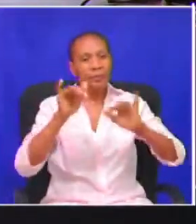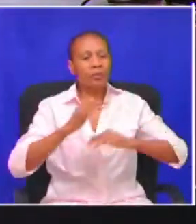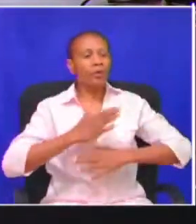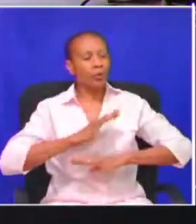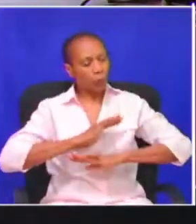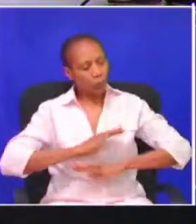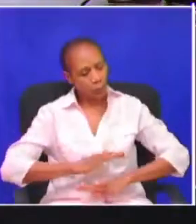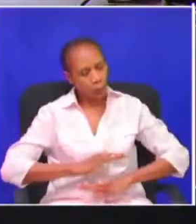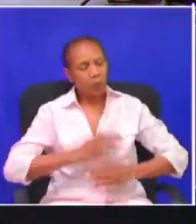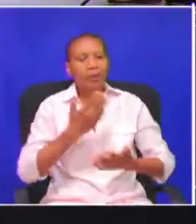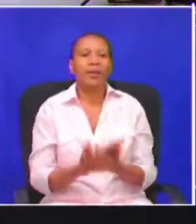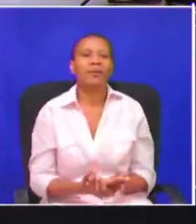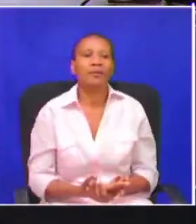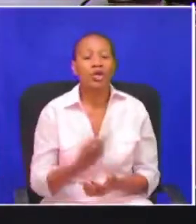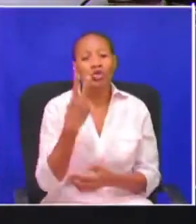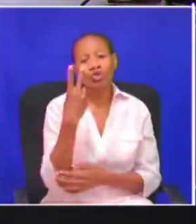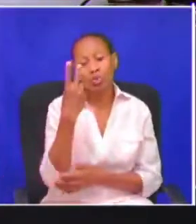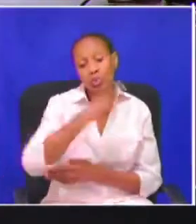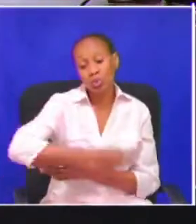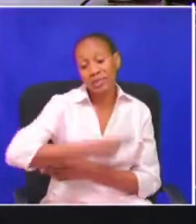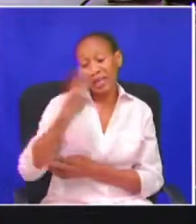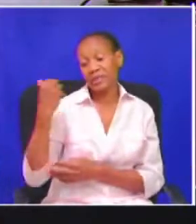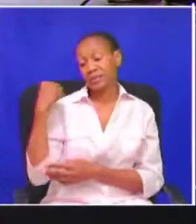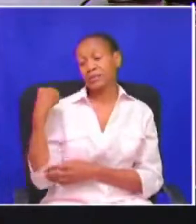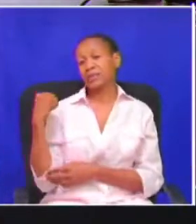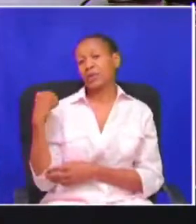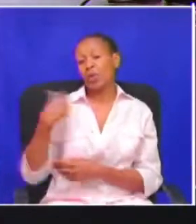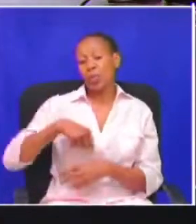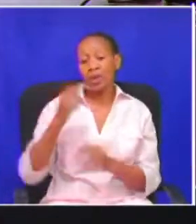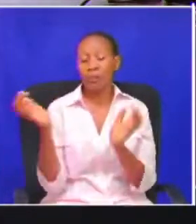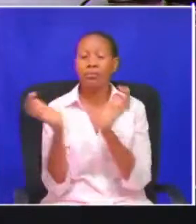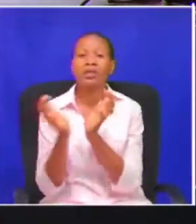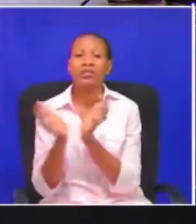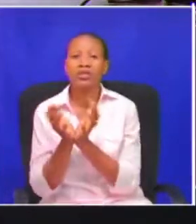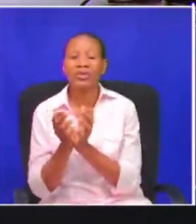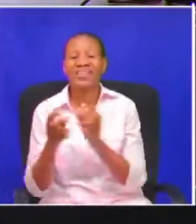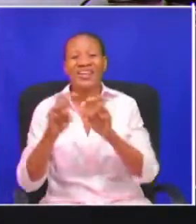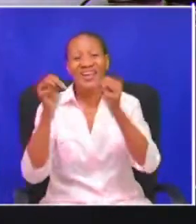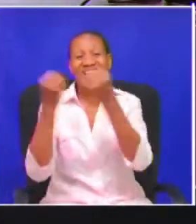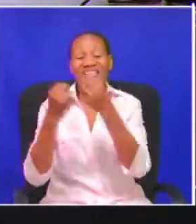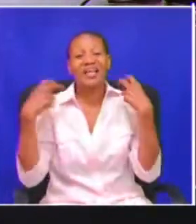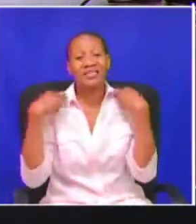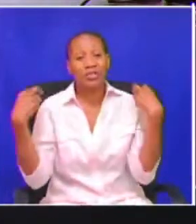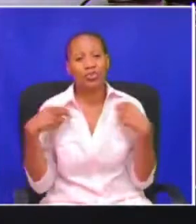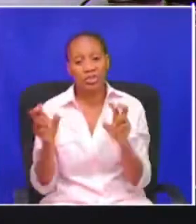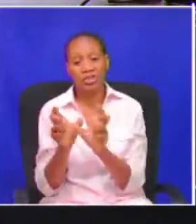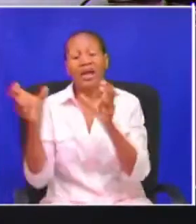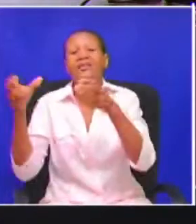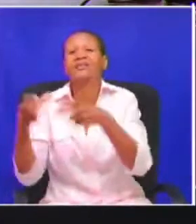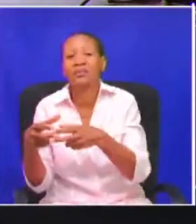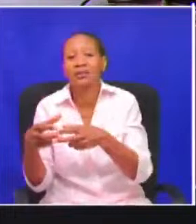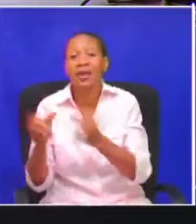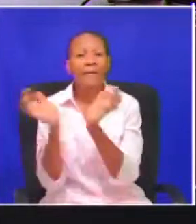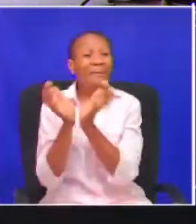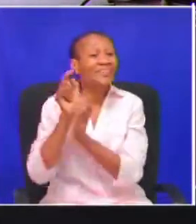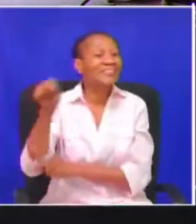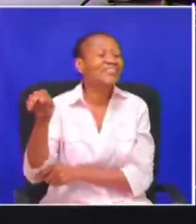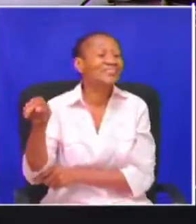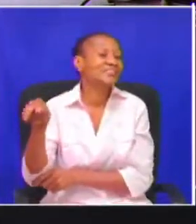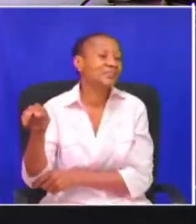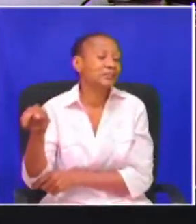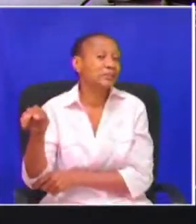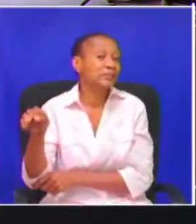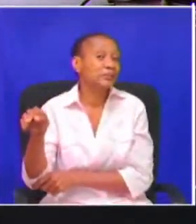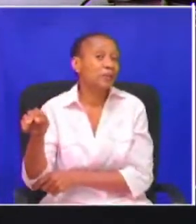Just a day or two ago, we held the National Security Council. And at that meeting, a